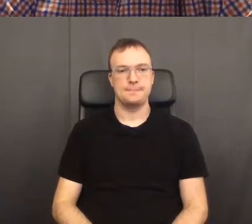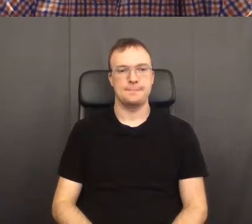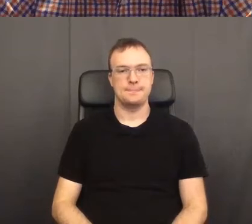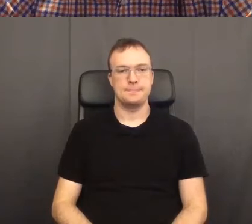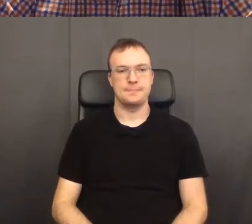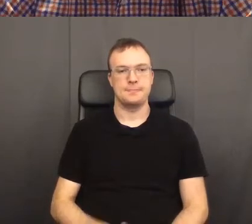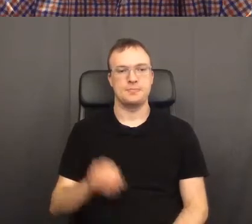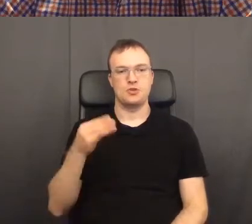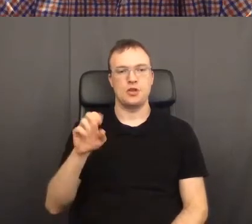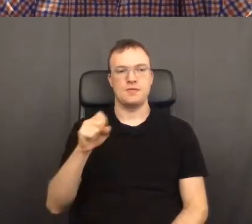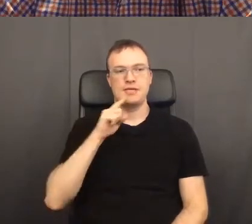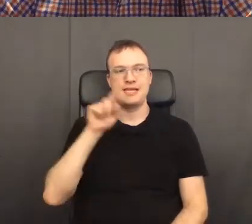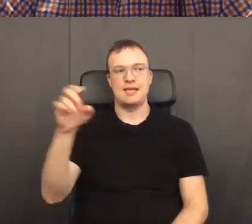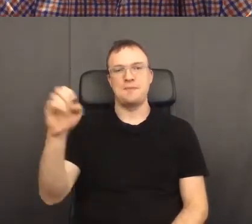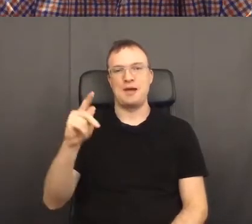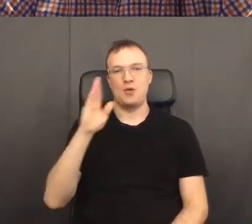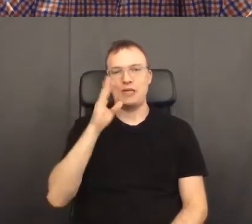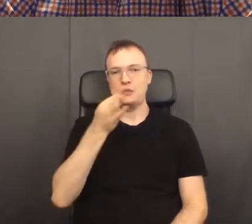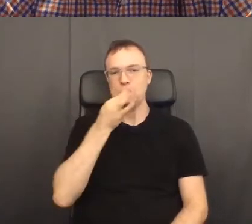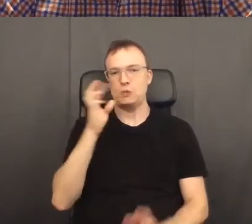I'm sure it'll be back any moment.